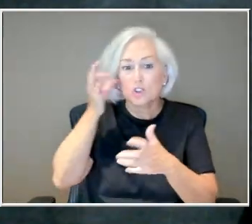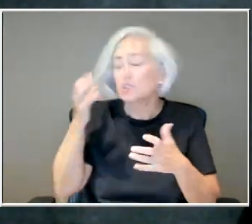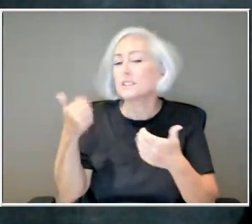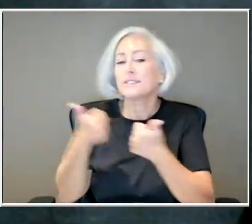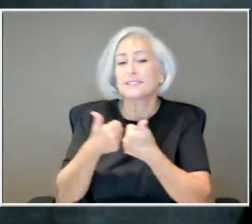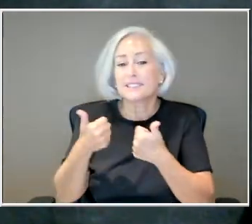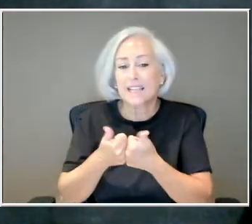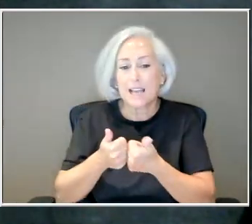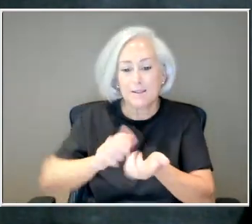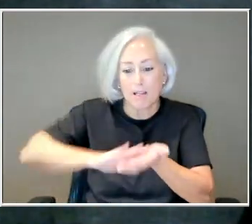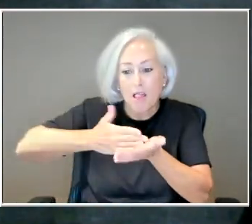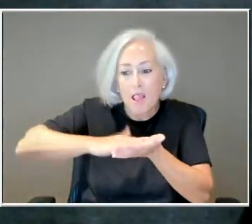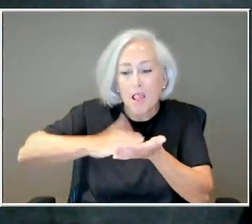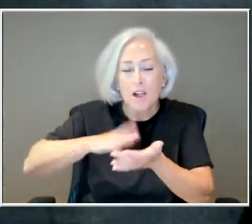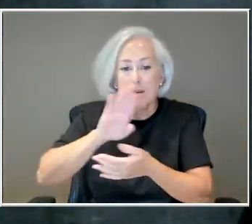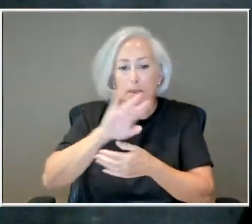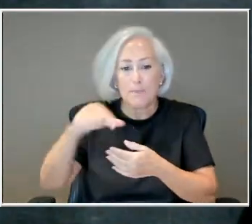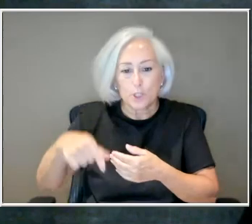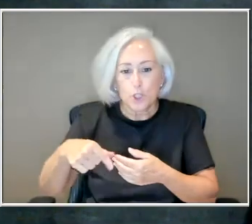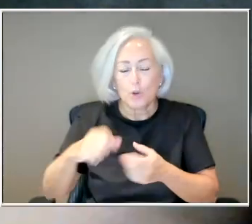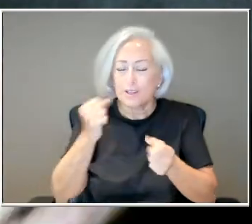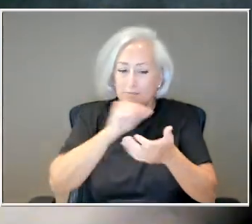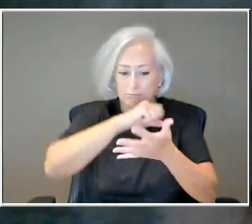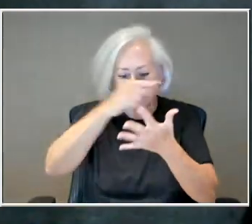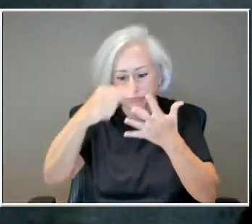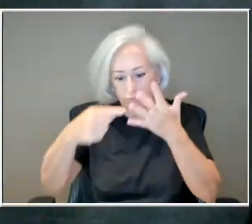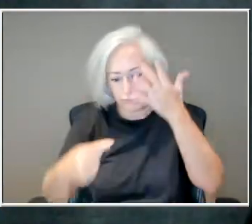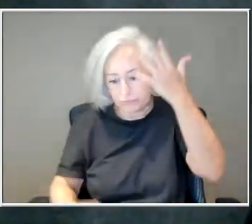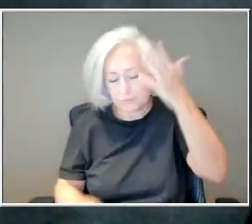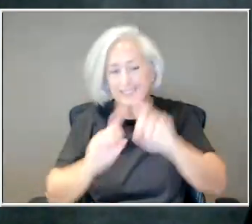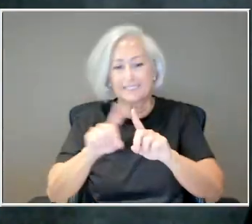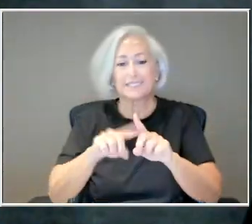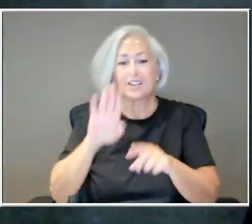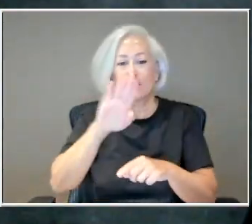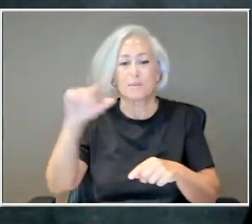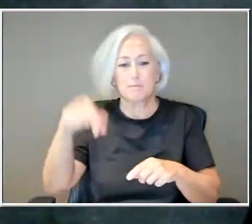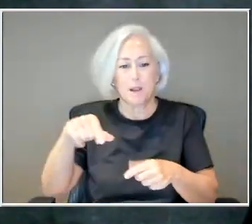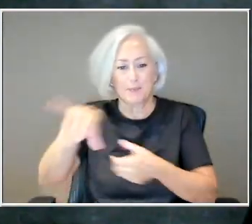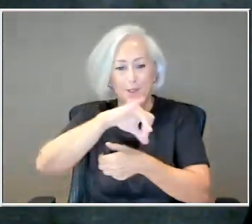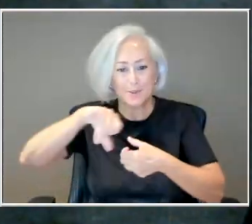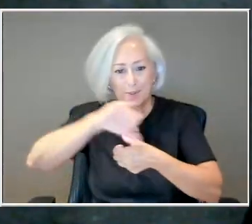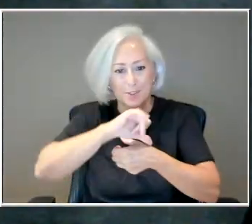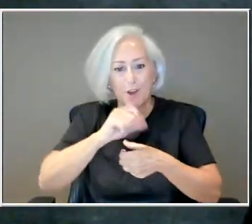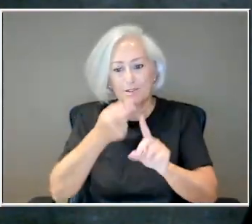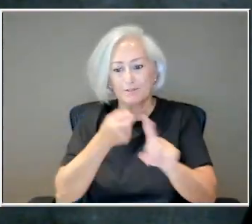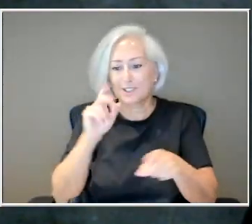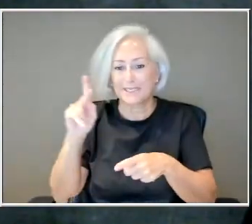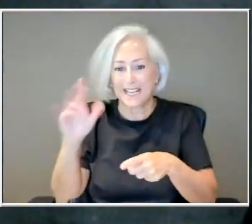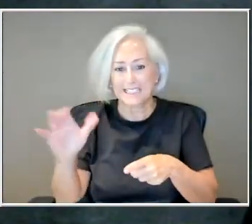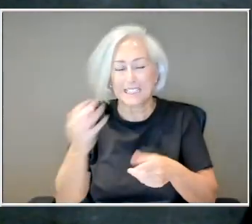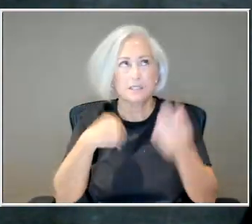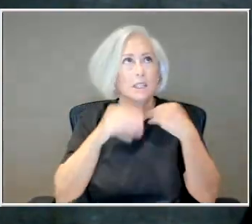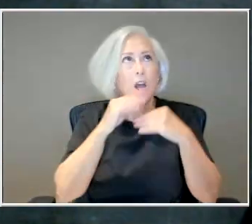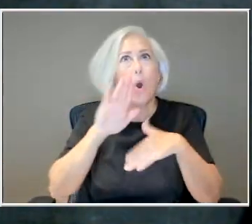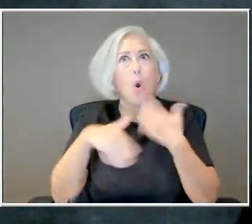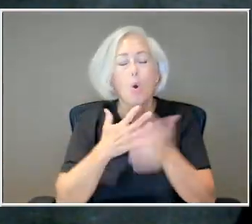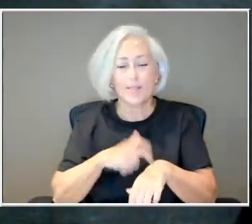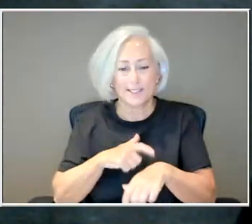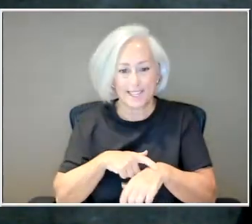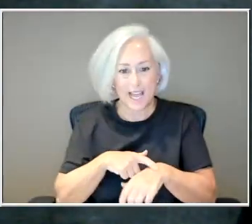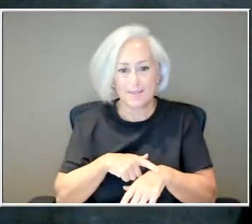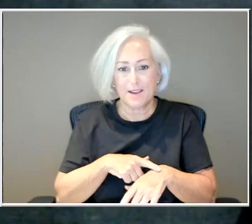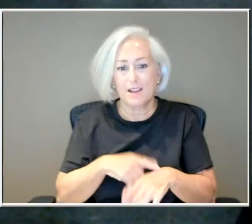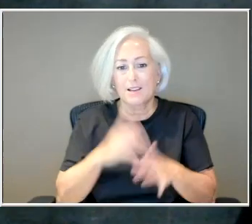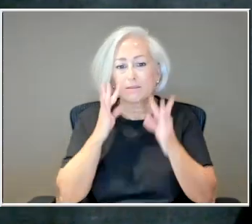had all these barbecue sauces from across Kansas City. I still have a bunch. I eat them all the time. They're fantastic. I had never